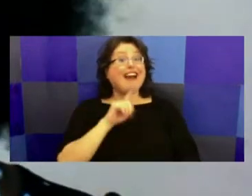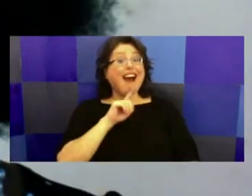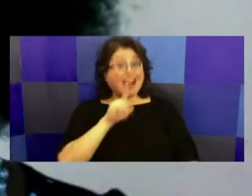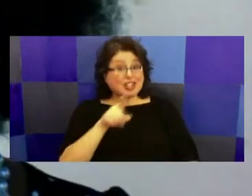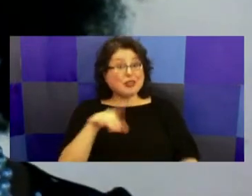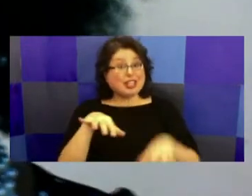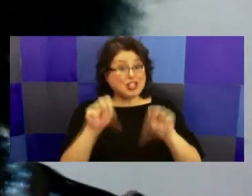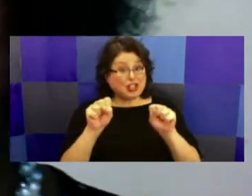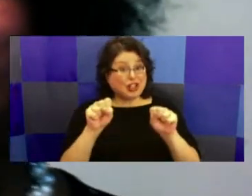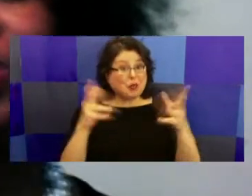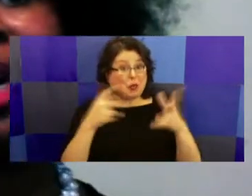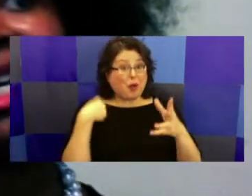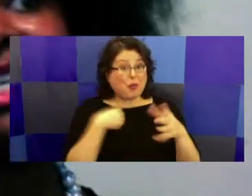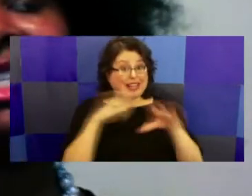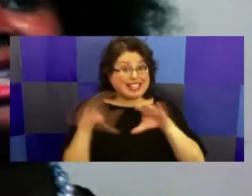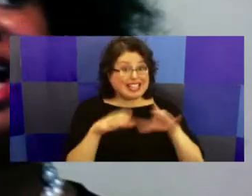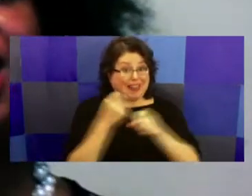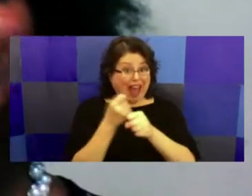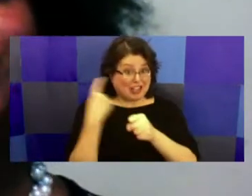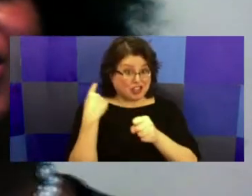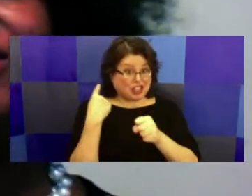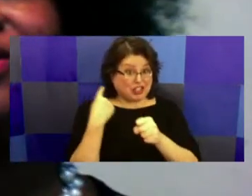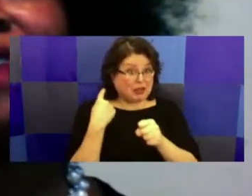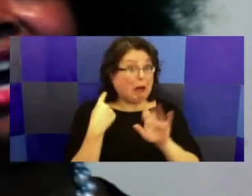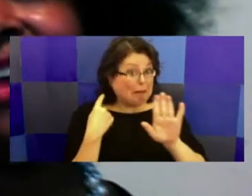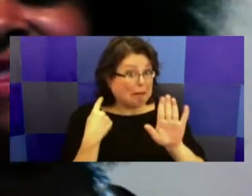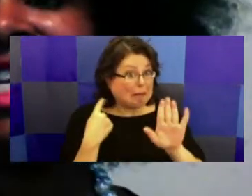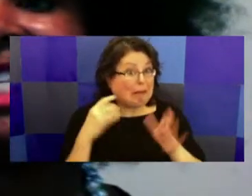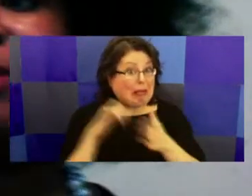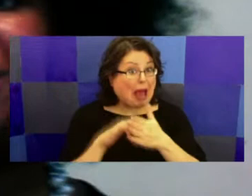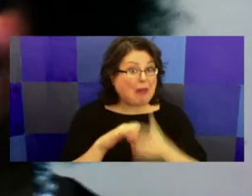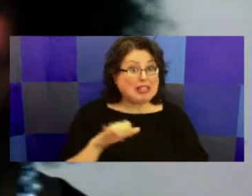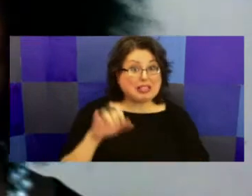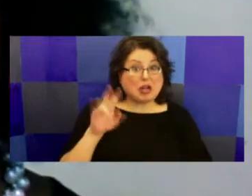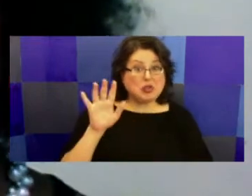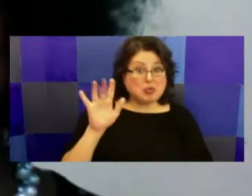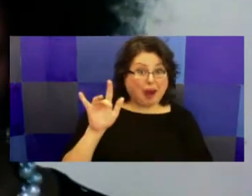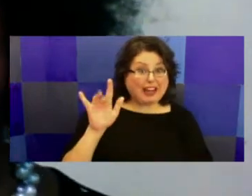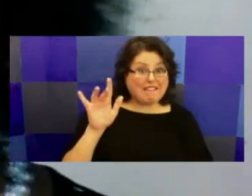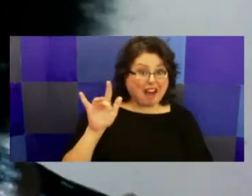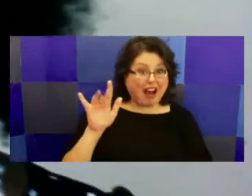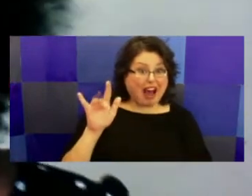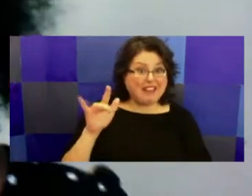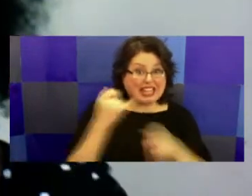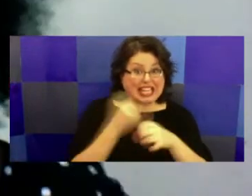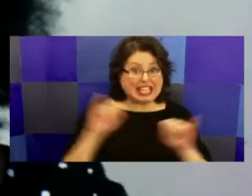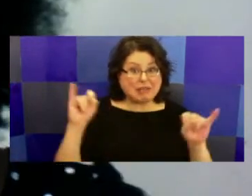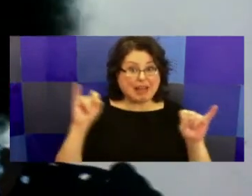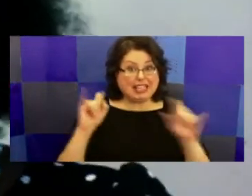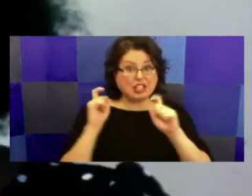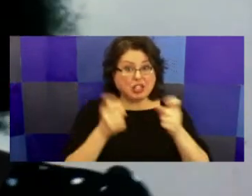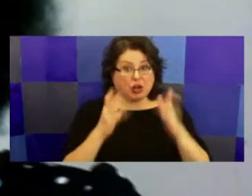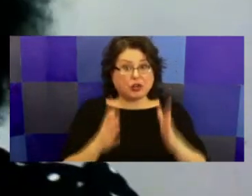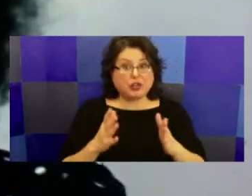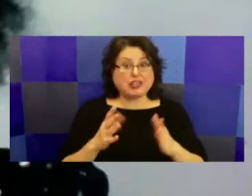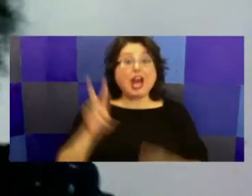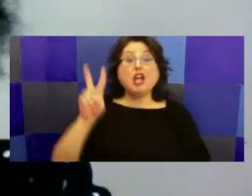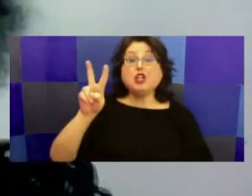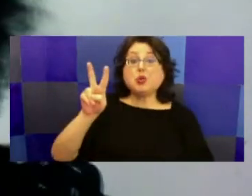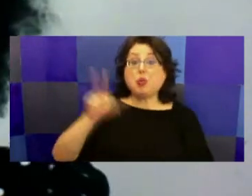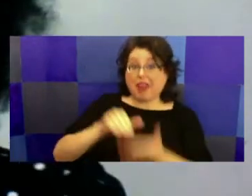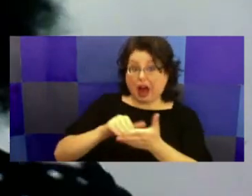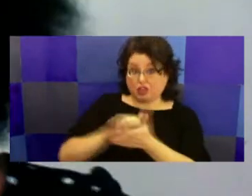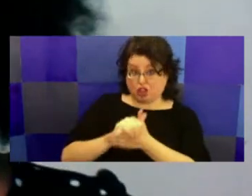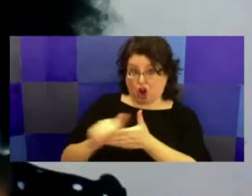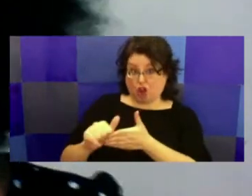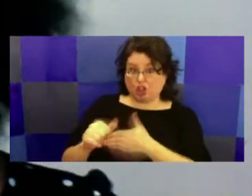did last year, which was 25 independent donors and $2,000. And we said, you